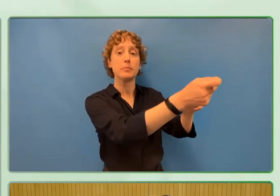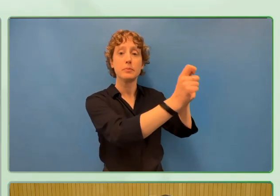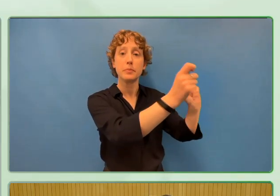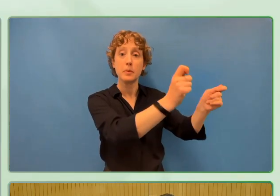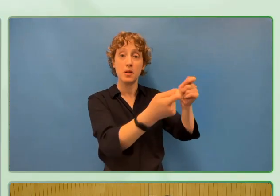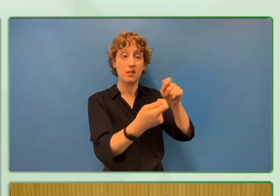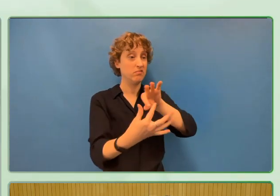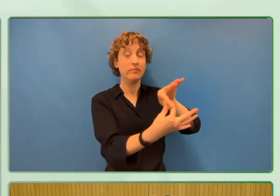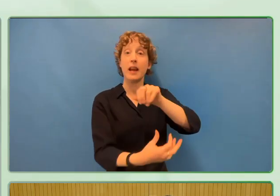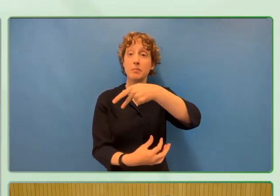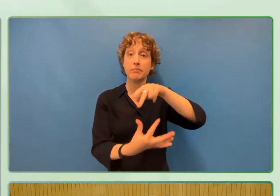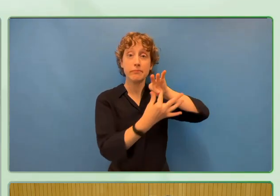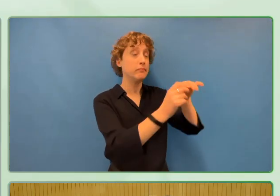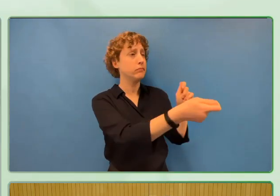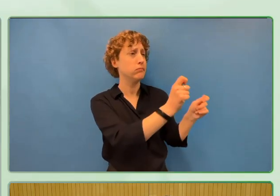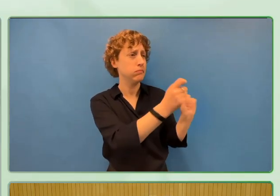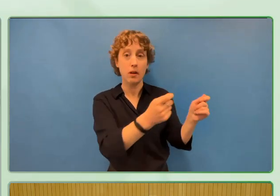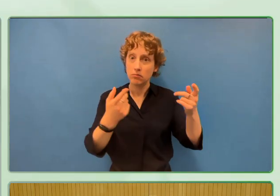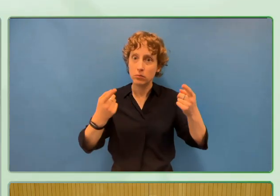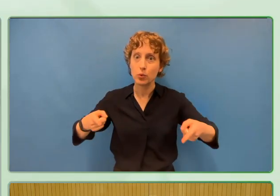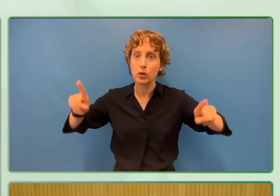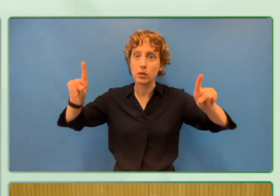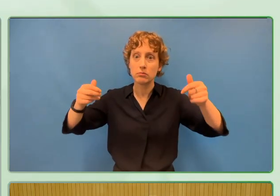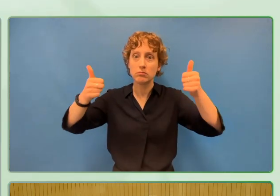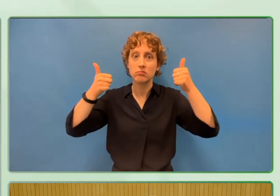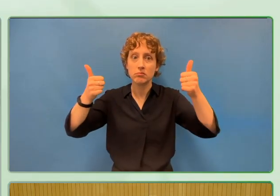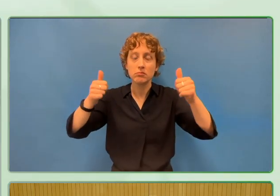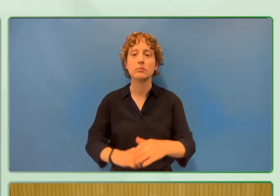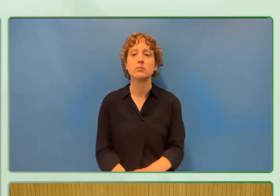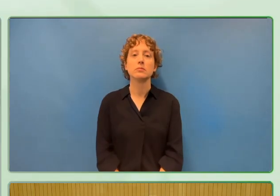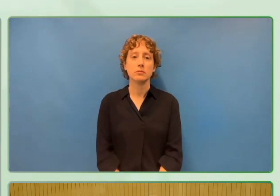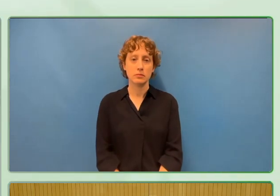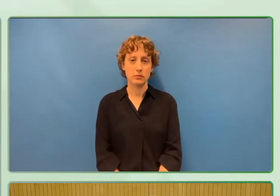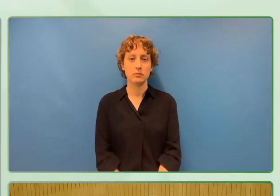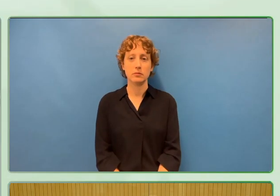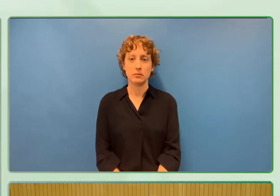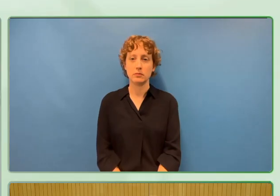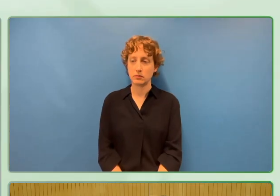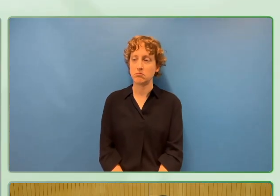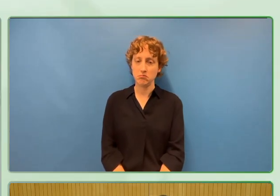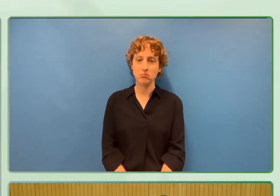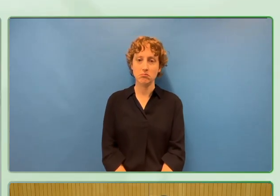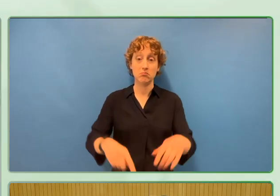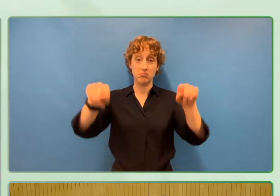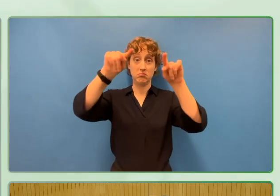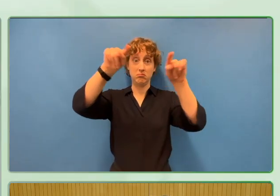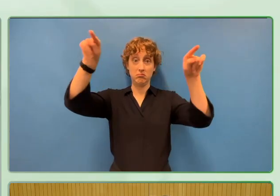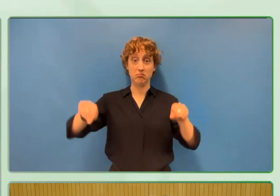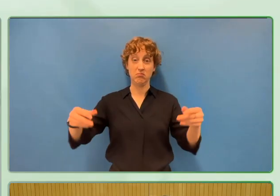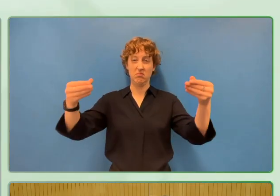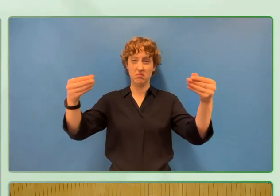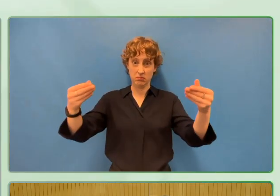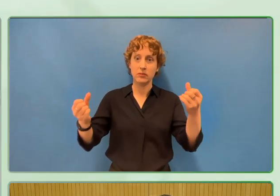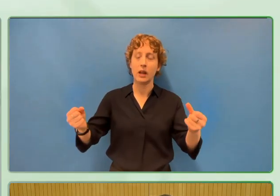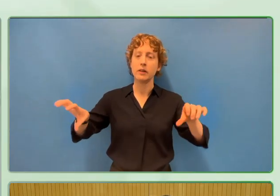and it works, and you have speakers that can really work. And it's an Android tablet, so you can